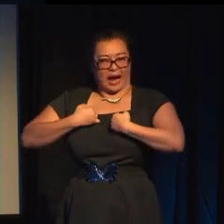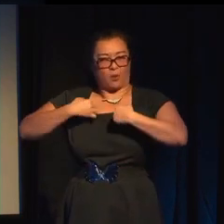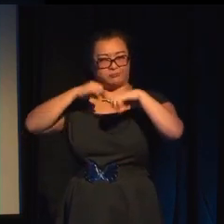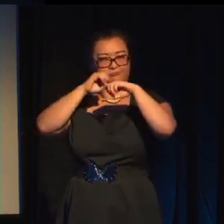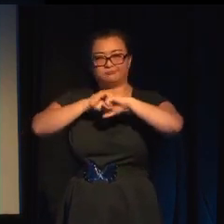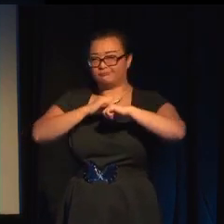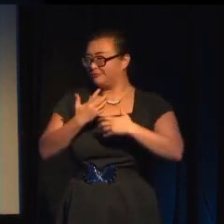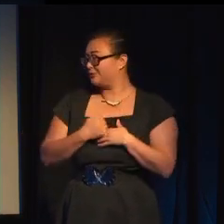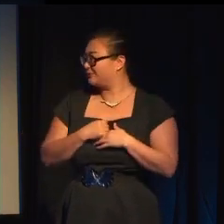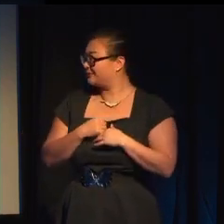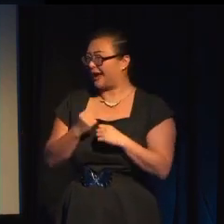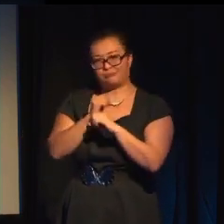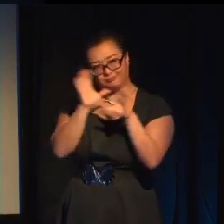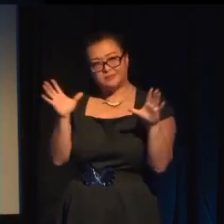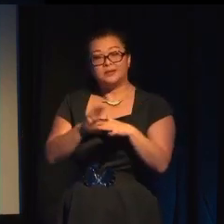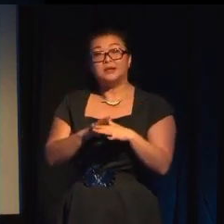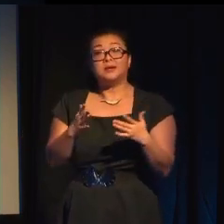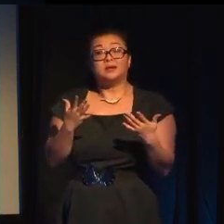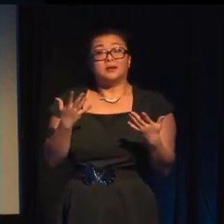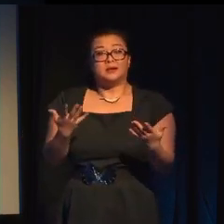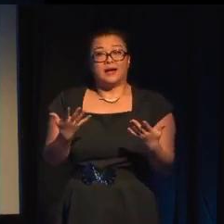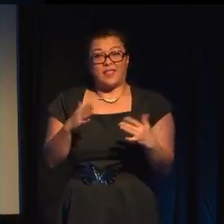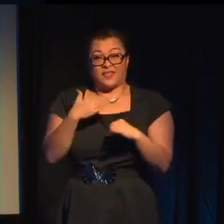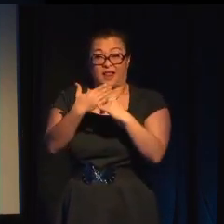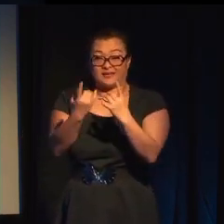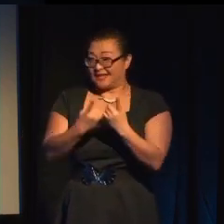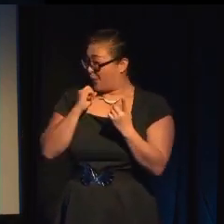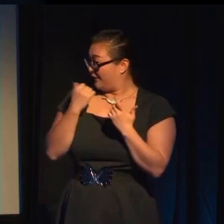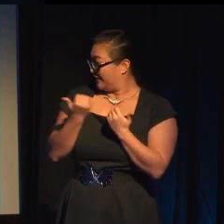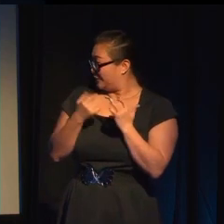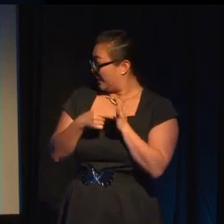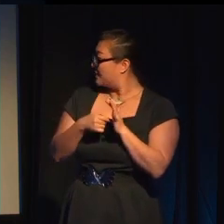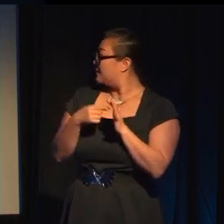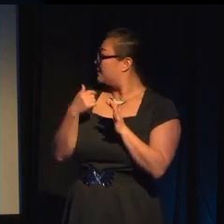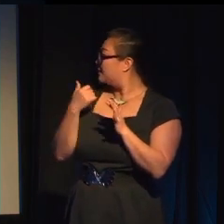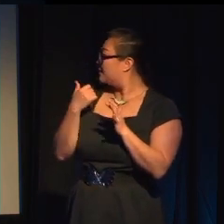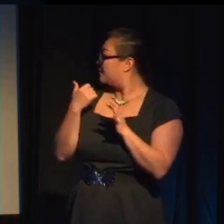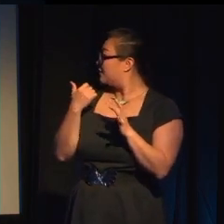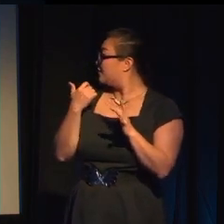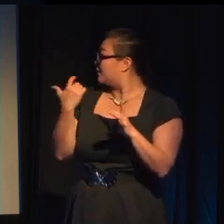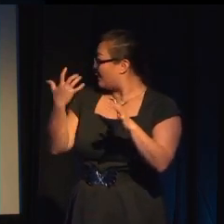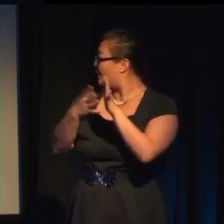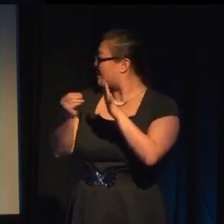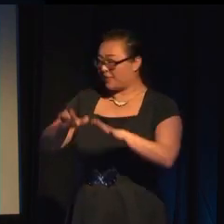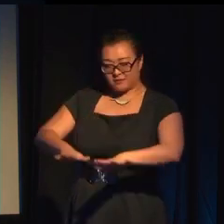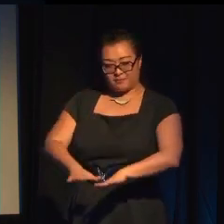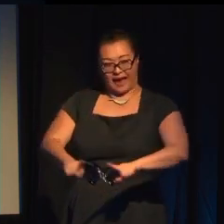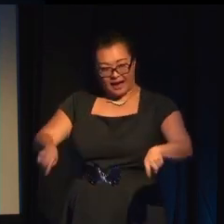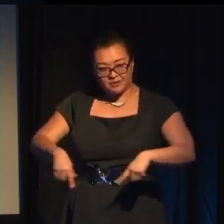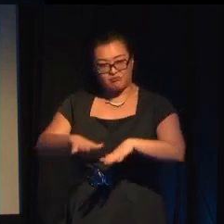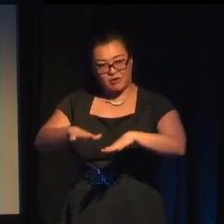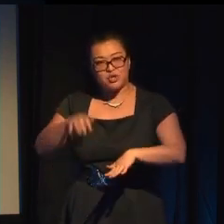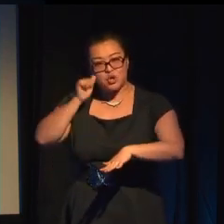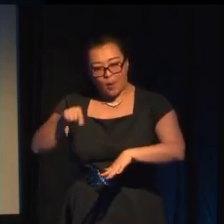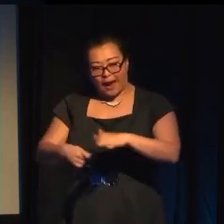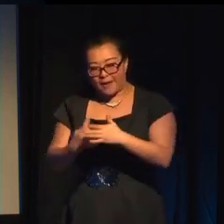And I'll finish off with what's happened here. You know that there's a pressure pad. When the box goes on there, the